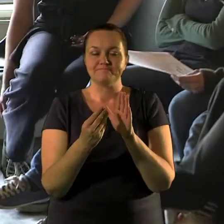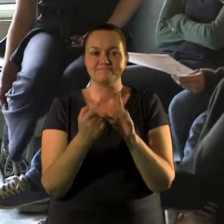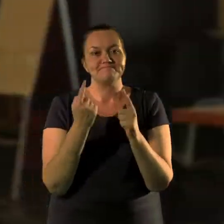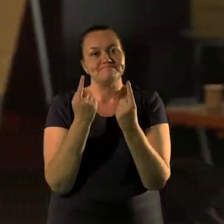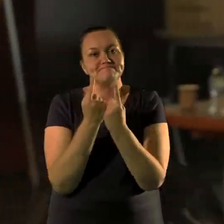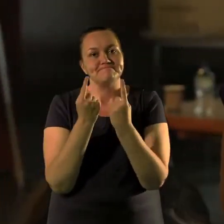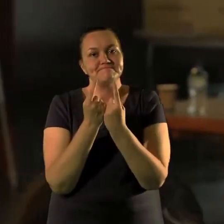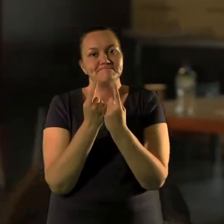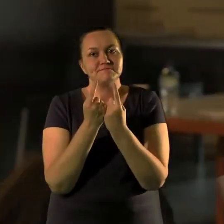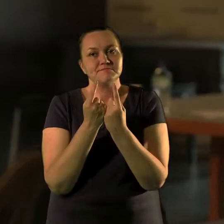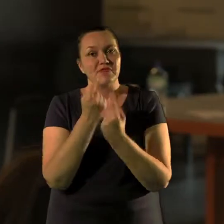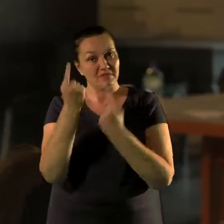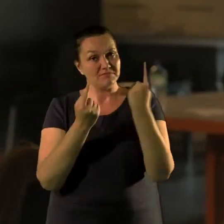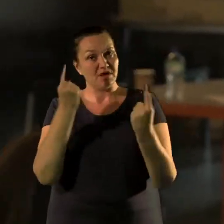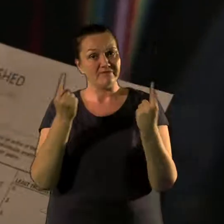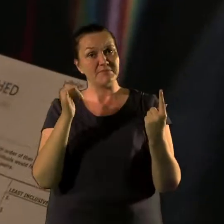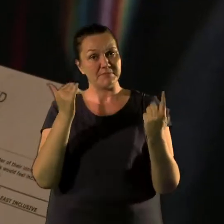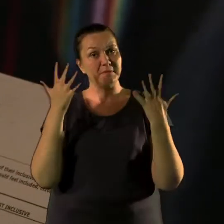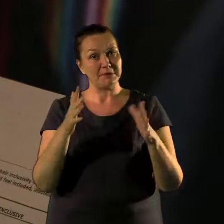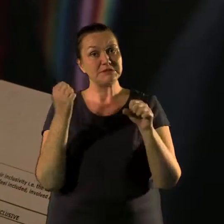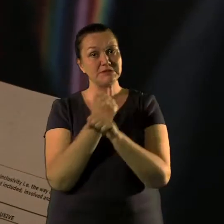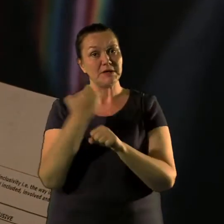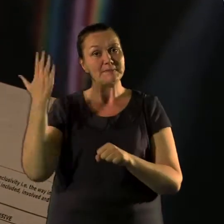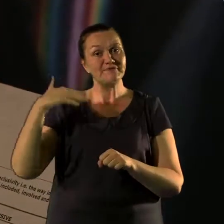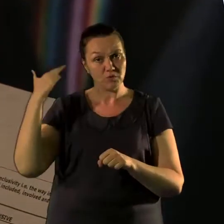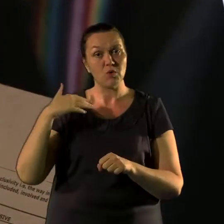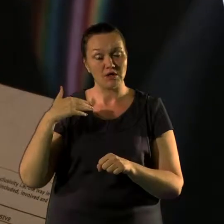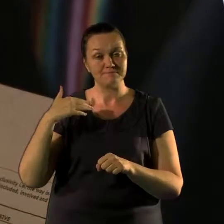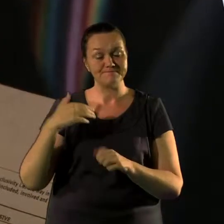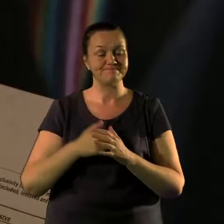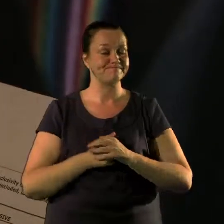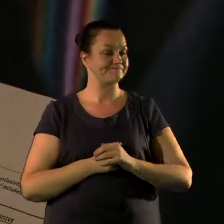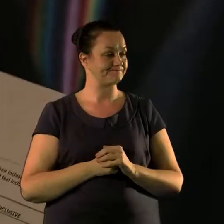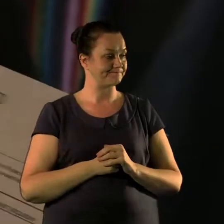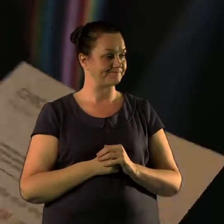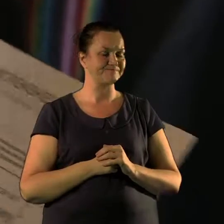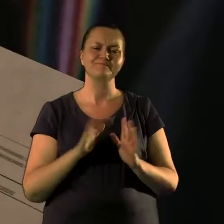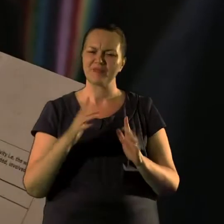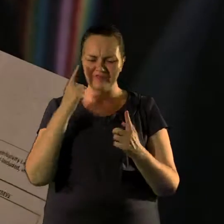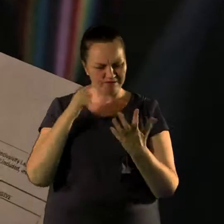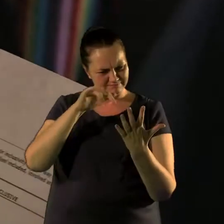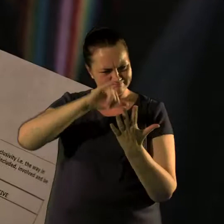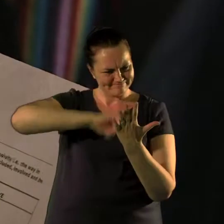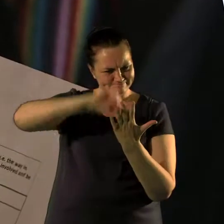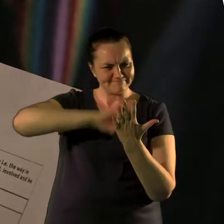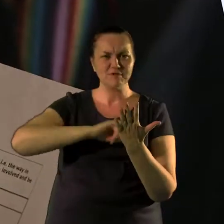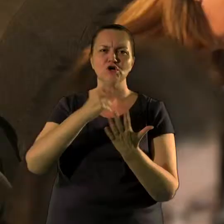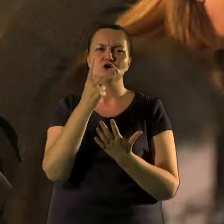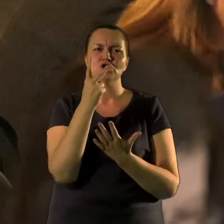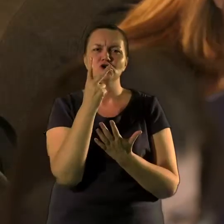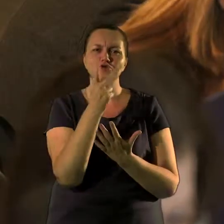they may have been part of in the past. Just think for the moment about the two least inclusive and the two most inclusive, and